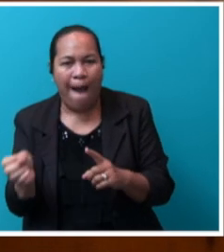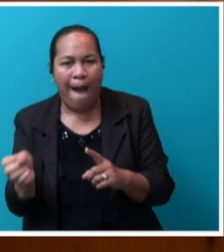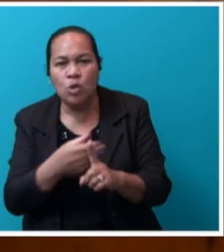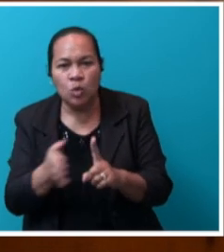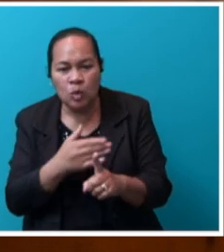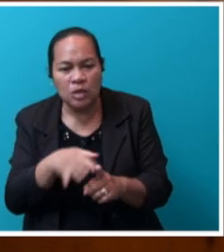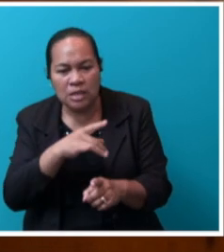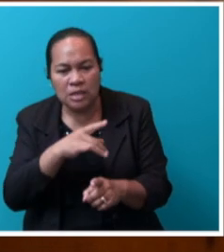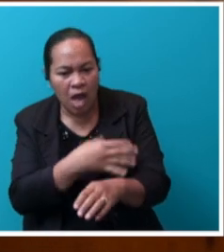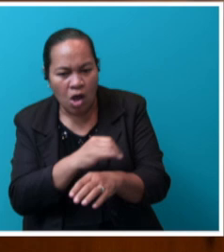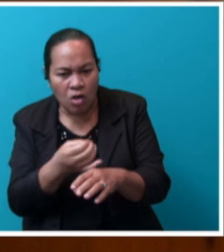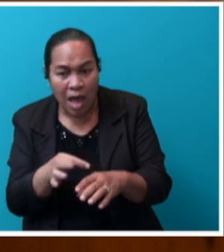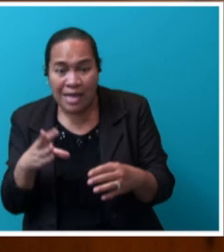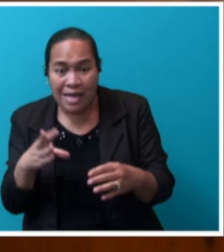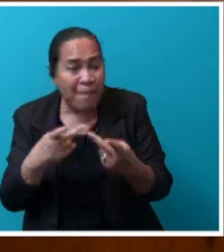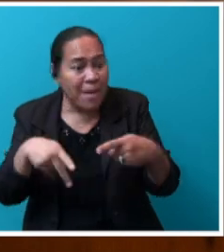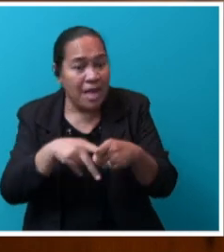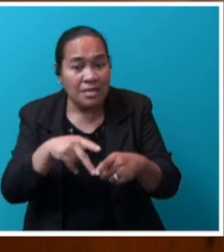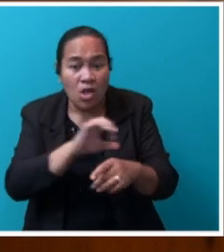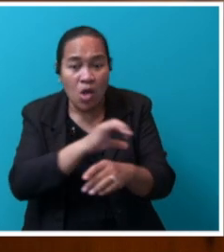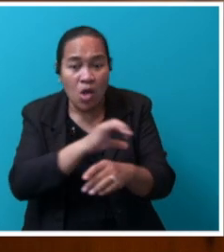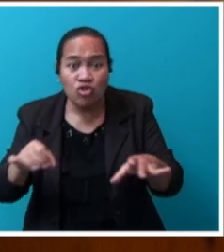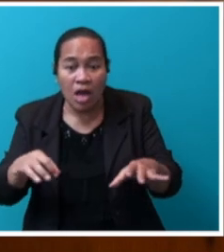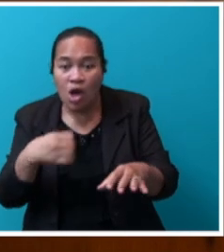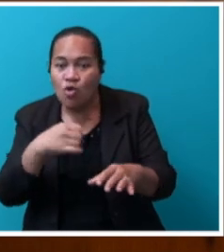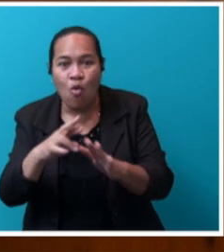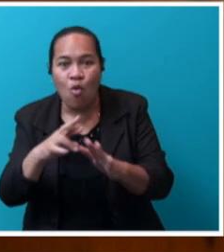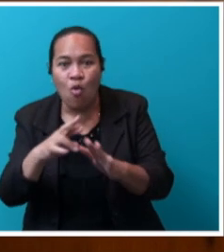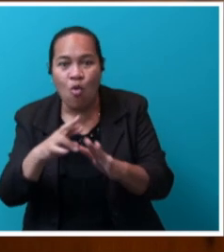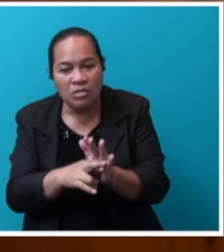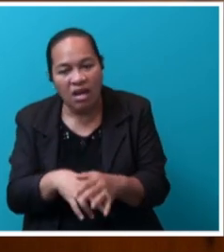are no rules to protect the fish.